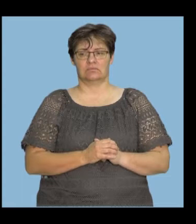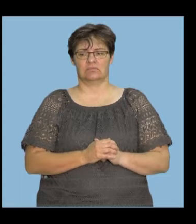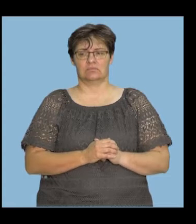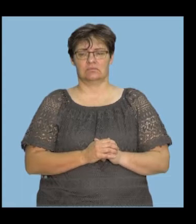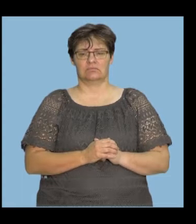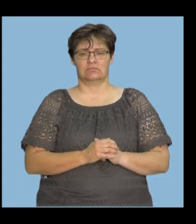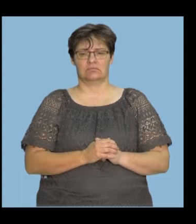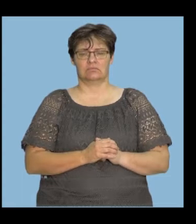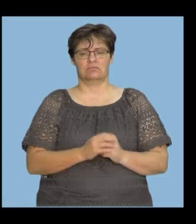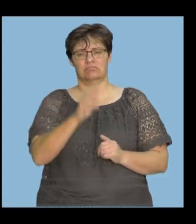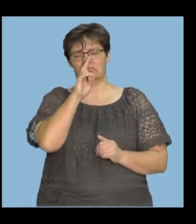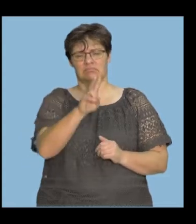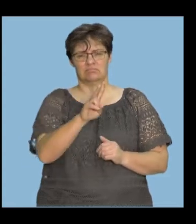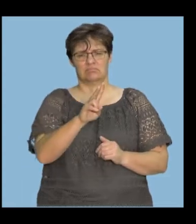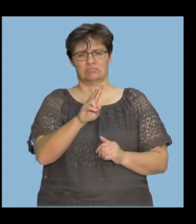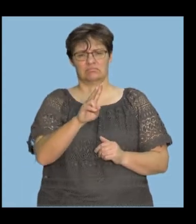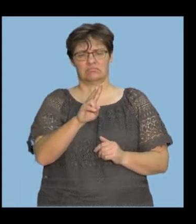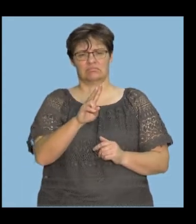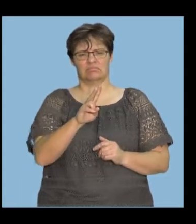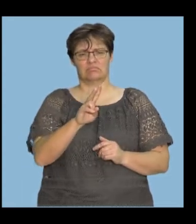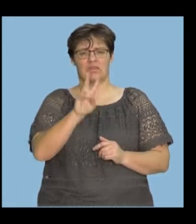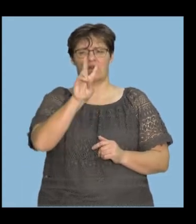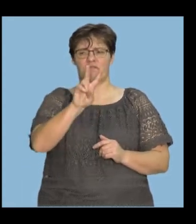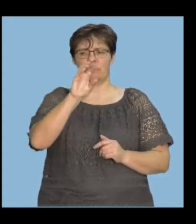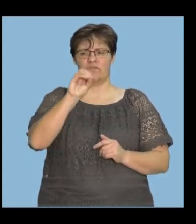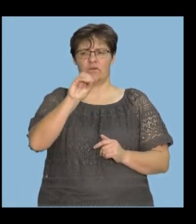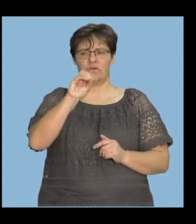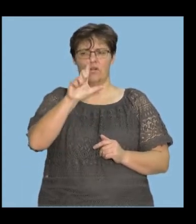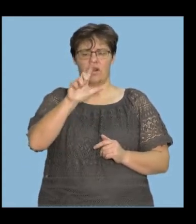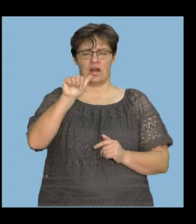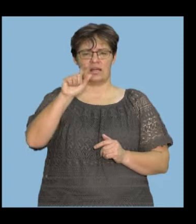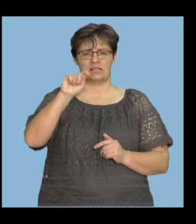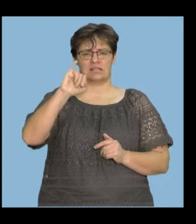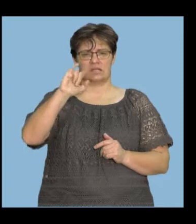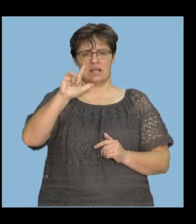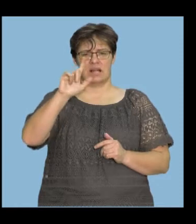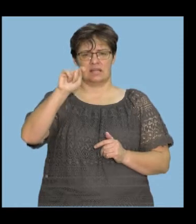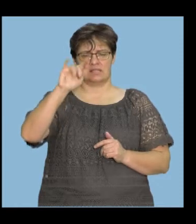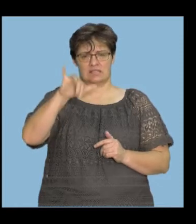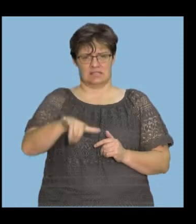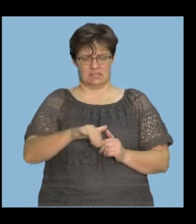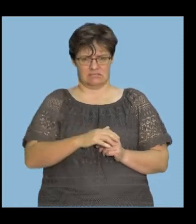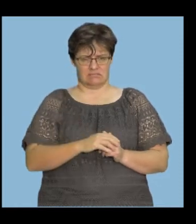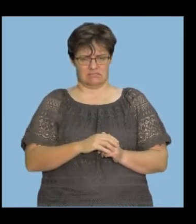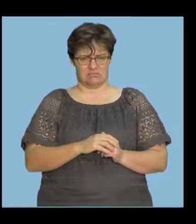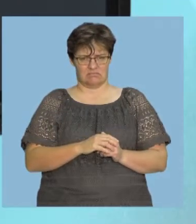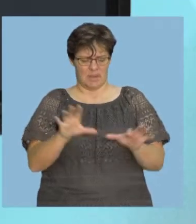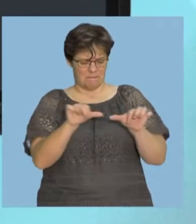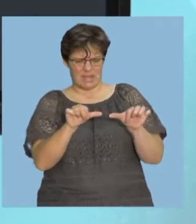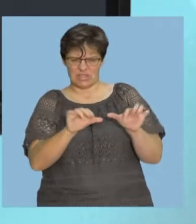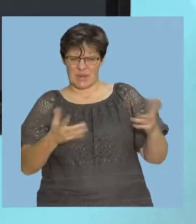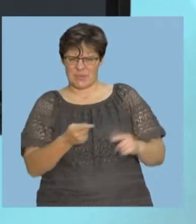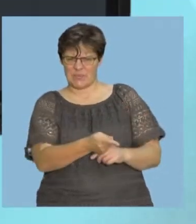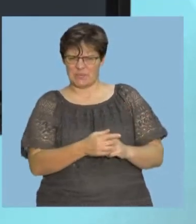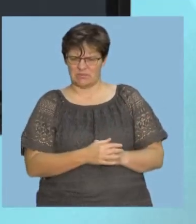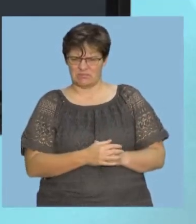now let's define what is volatility. And how do we really measure volatility?